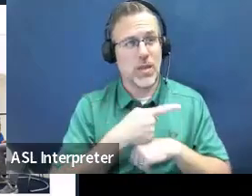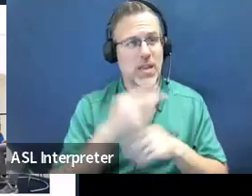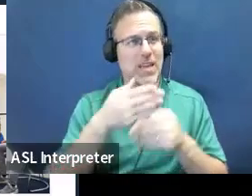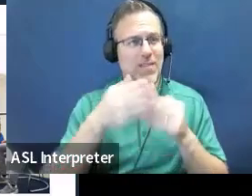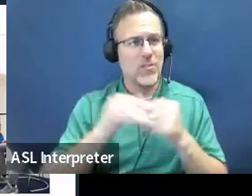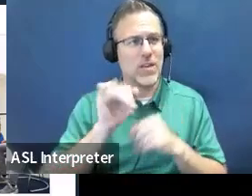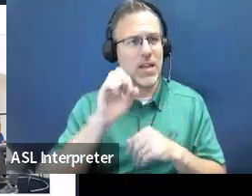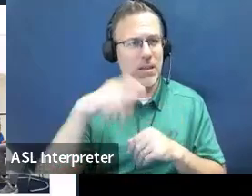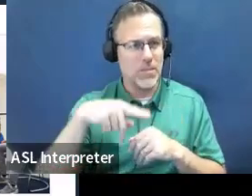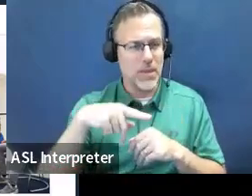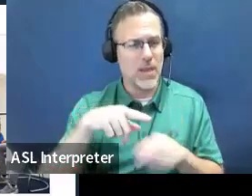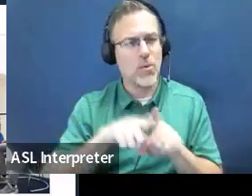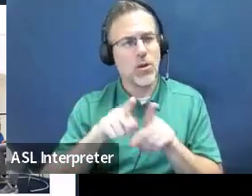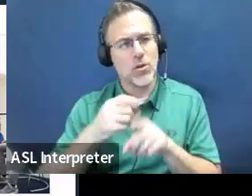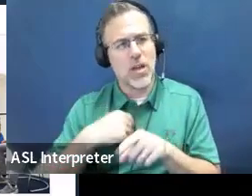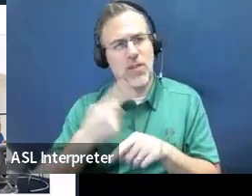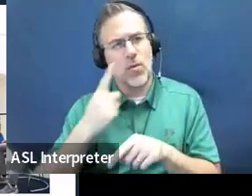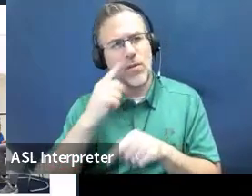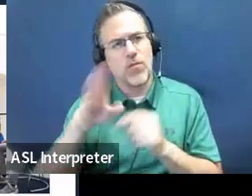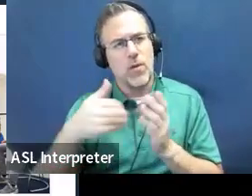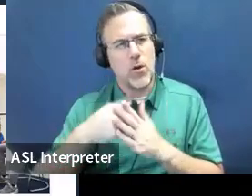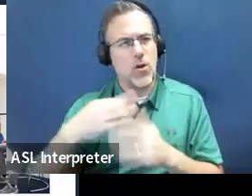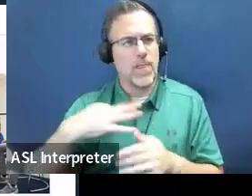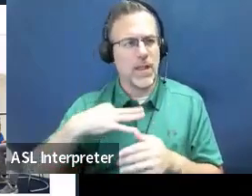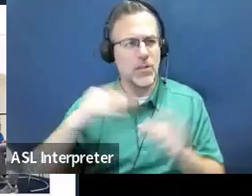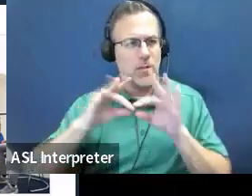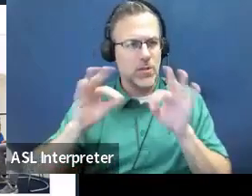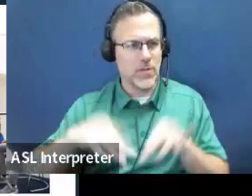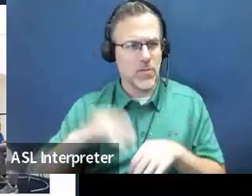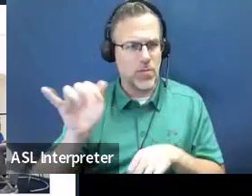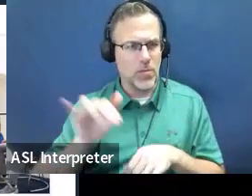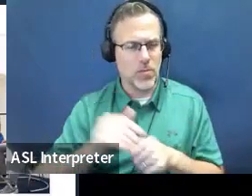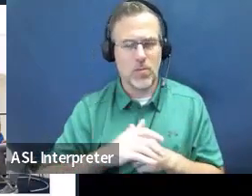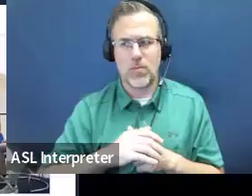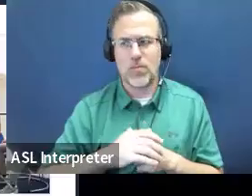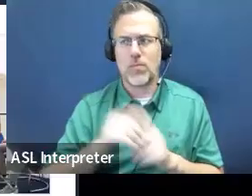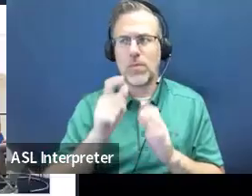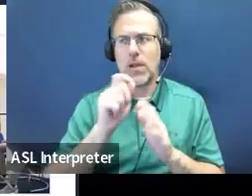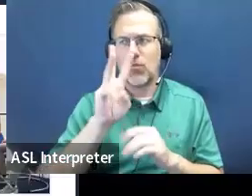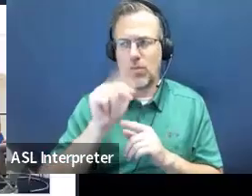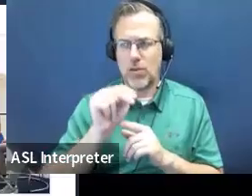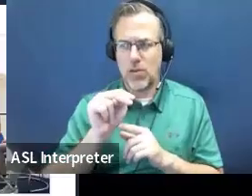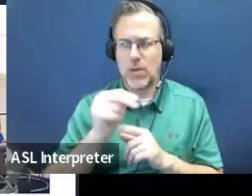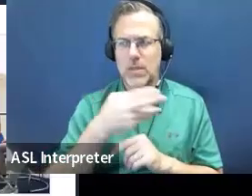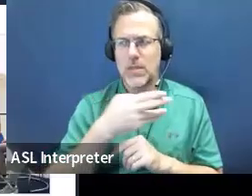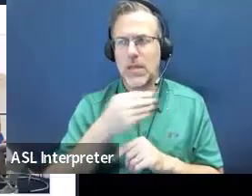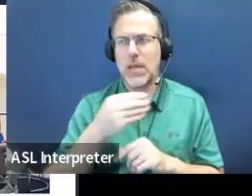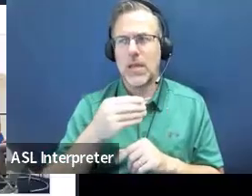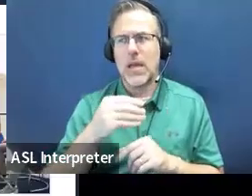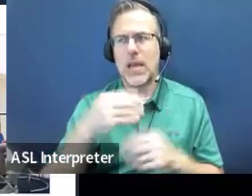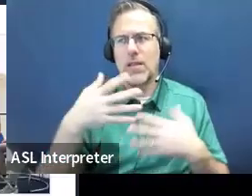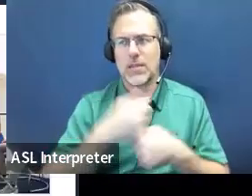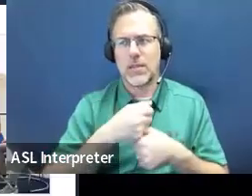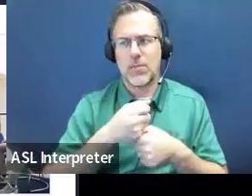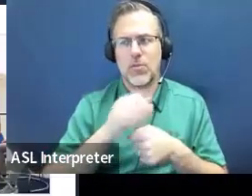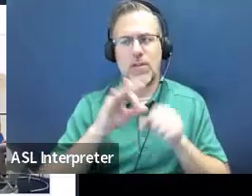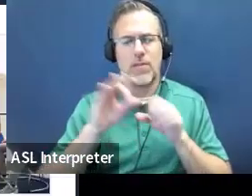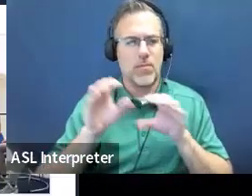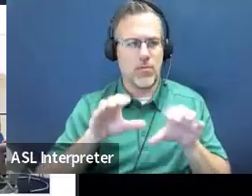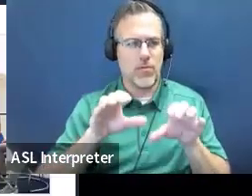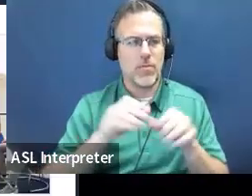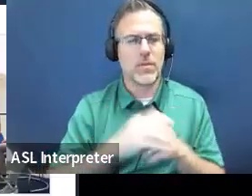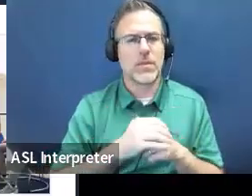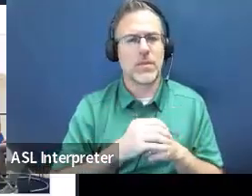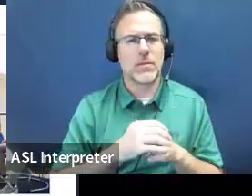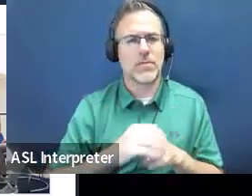we also have one for all of the eligibility forms and the written notice and the summary of performance. So you can check those out